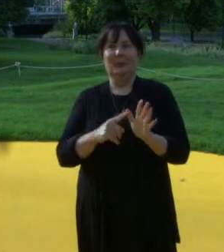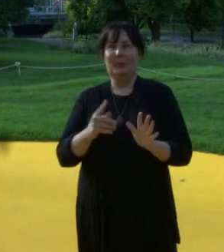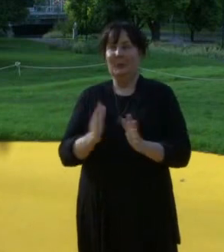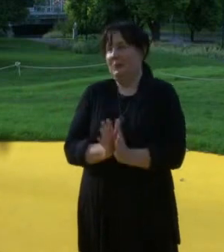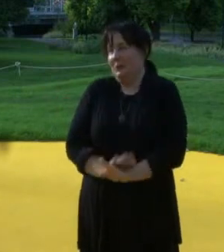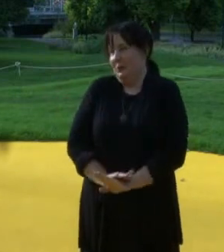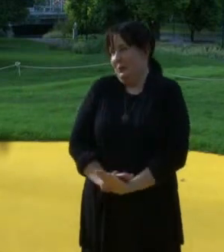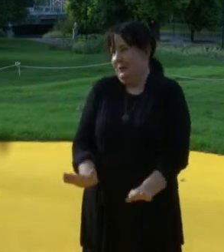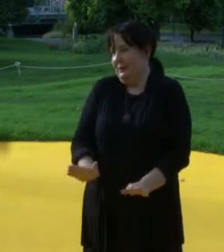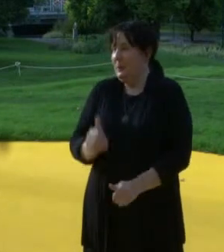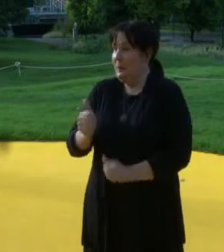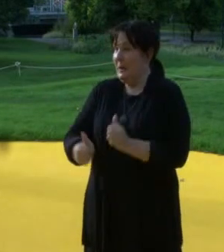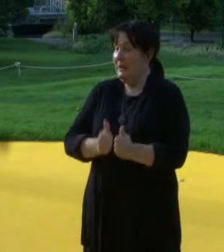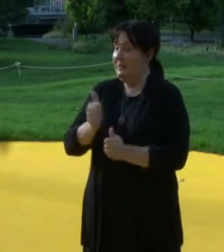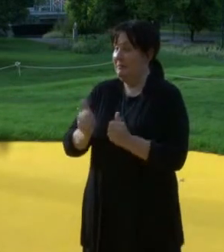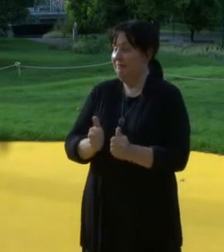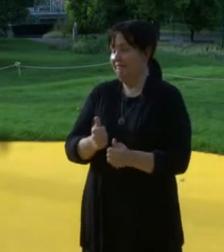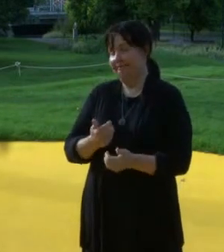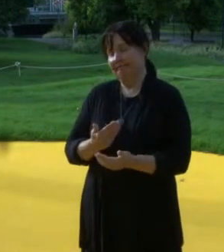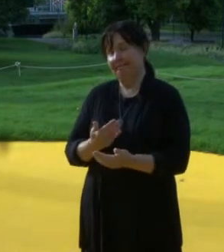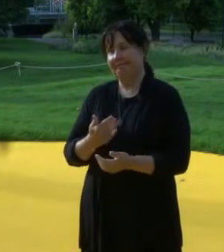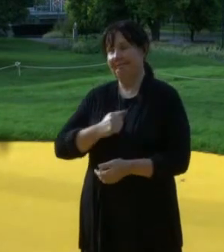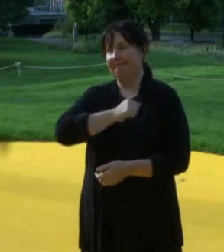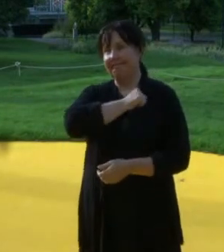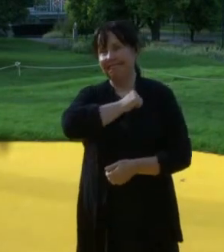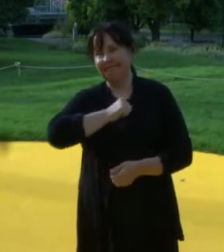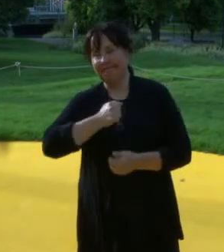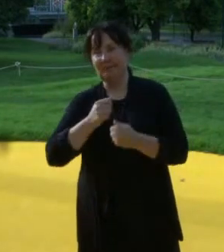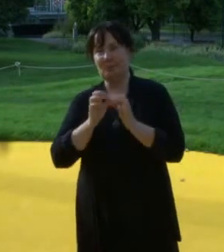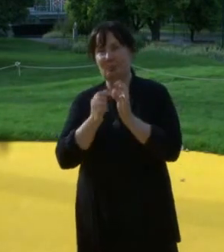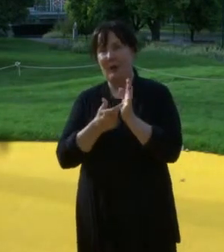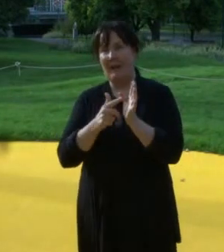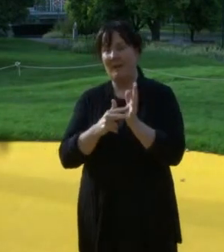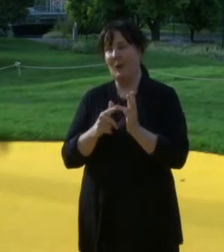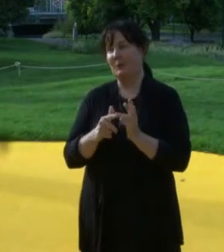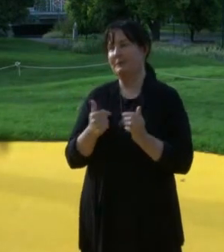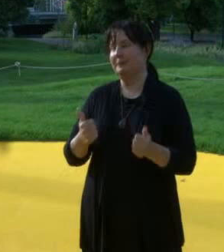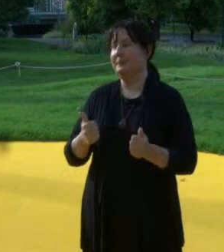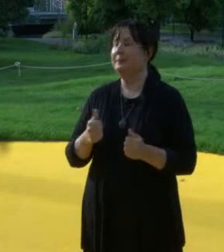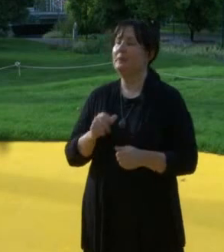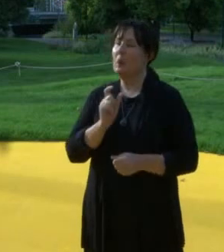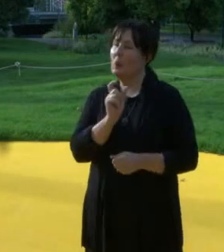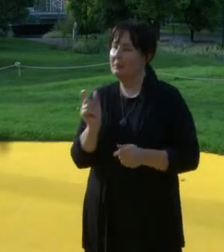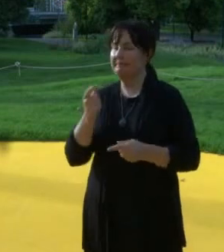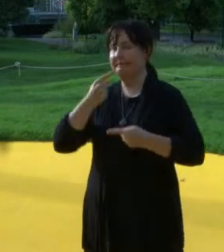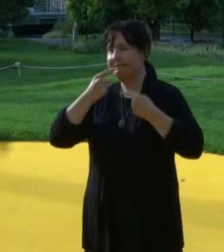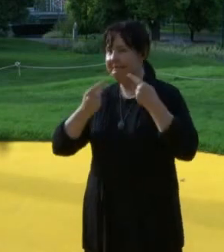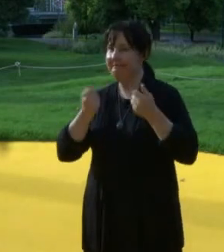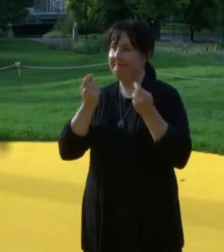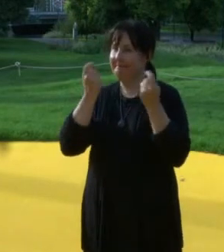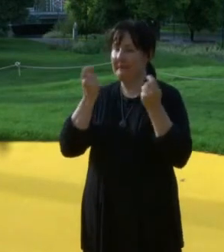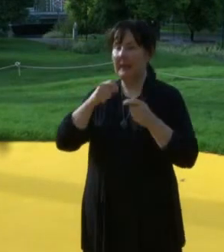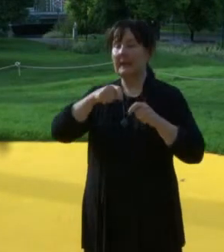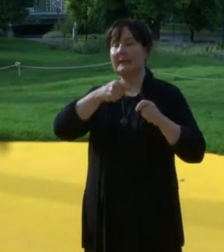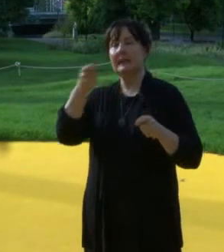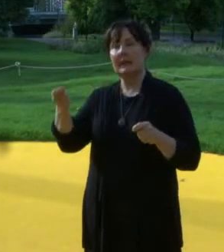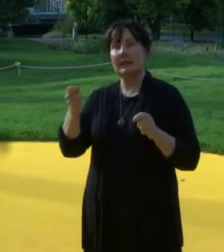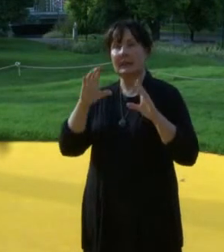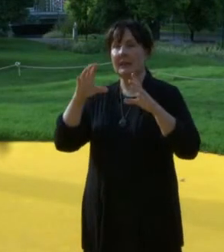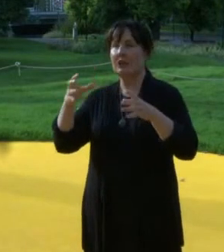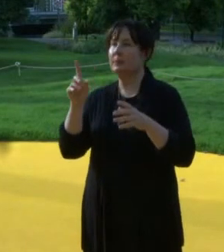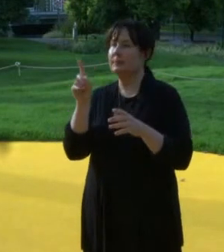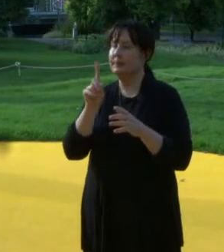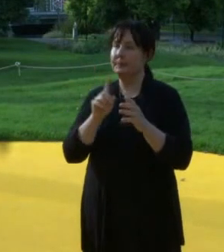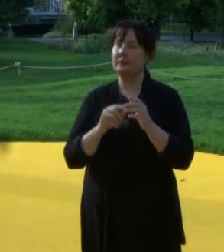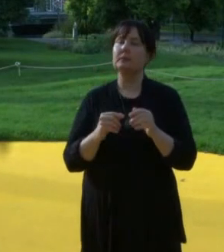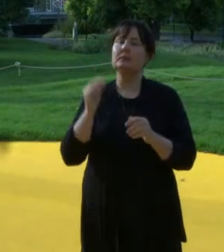Well done. Bravo. Our words are speaking for us tonight. Now, the next category is a prize for non-fiction. This year,